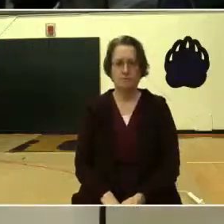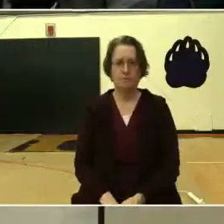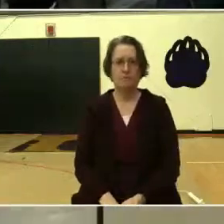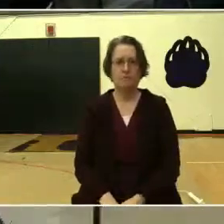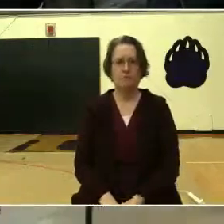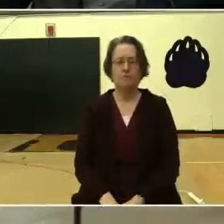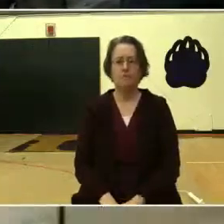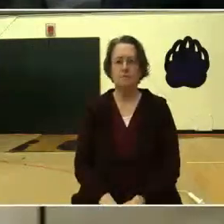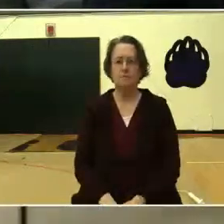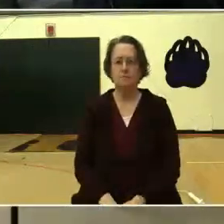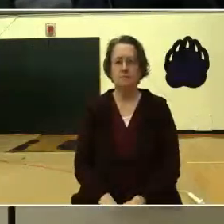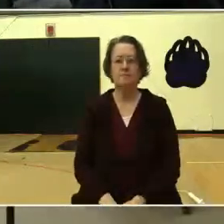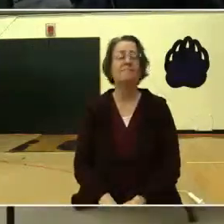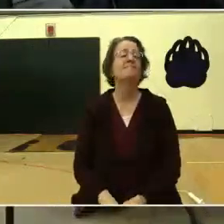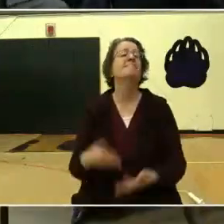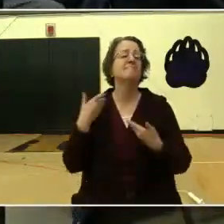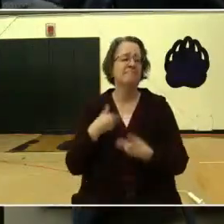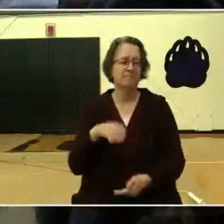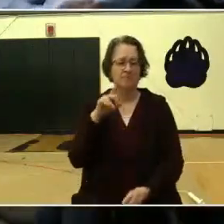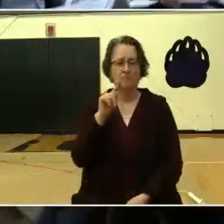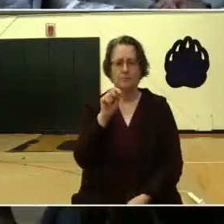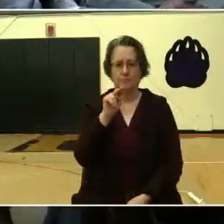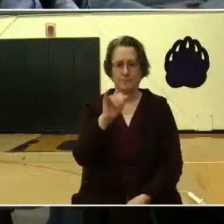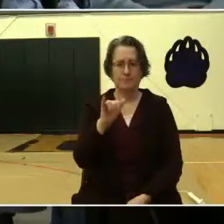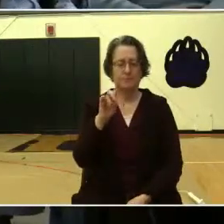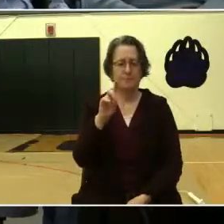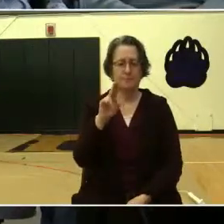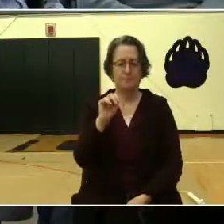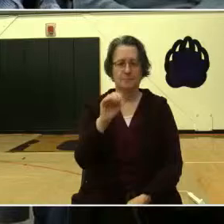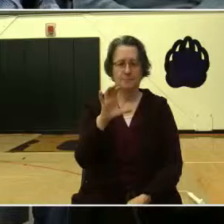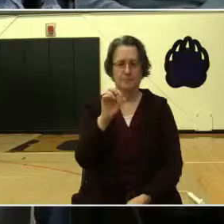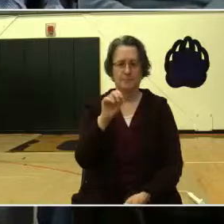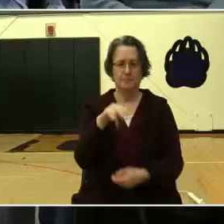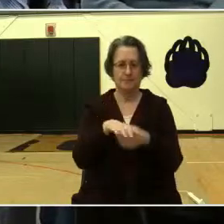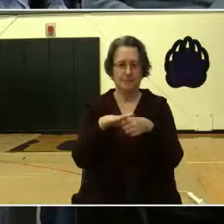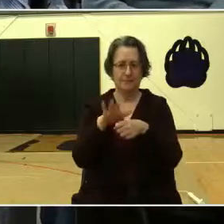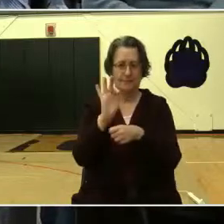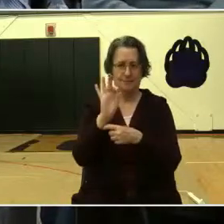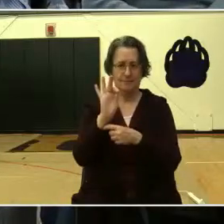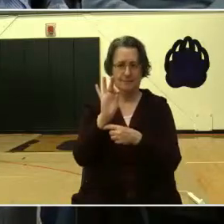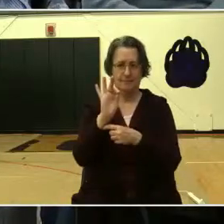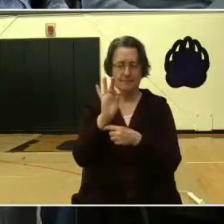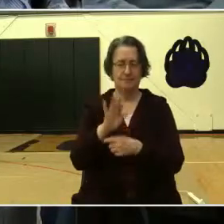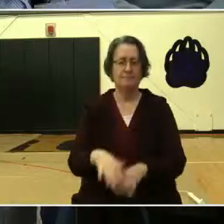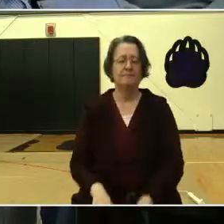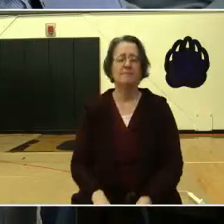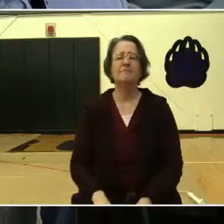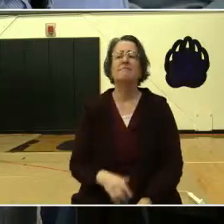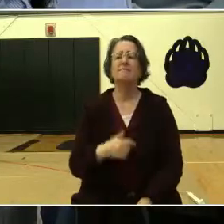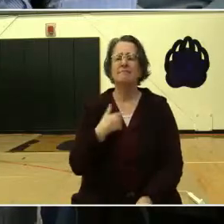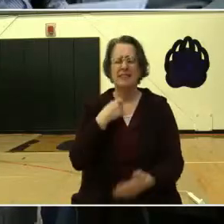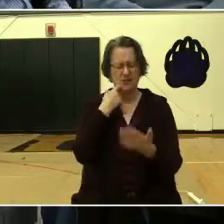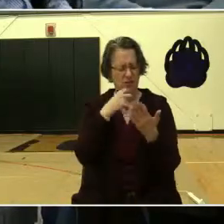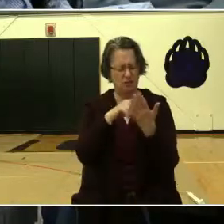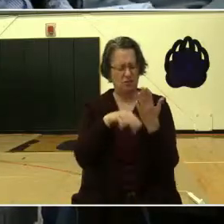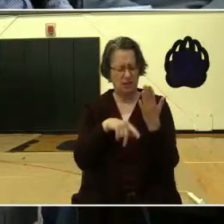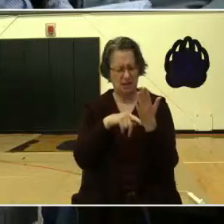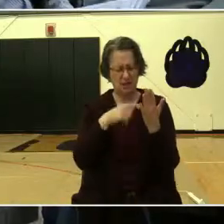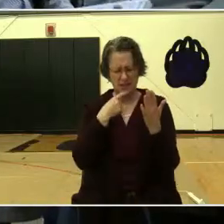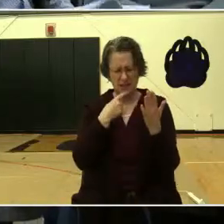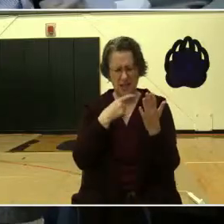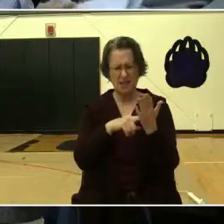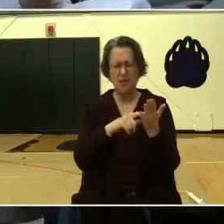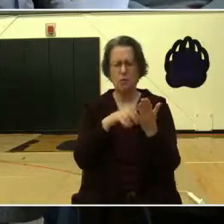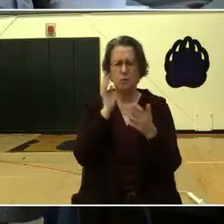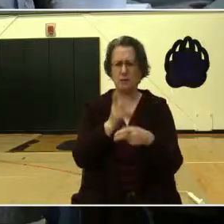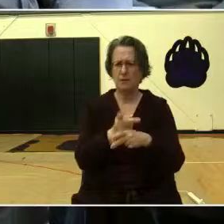please uh Tony Duncan District 9 um I I just read through it and I'm it it says that there's a a loan